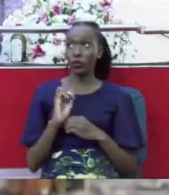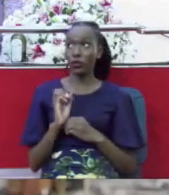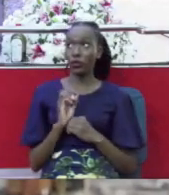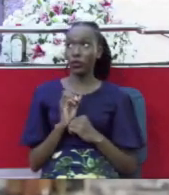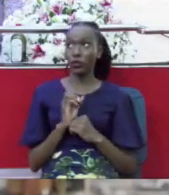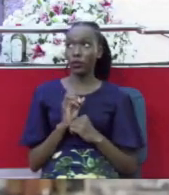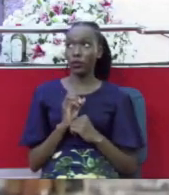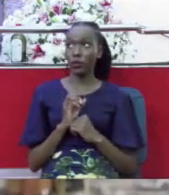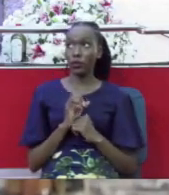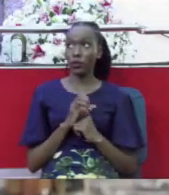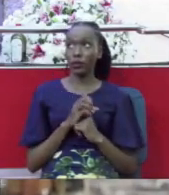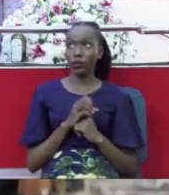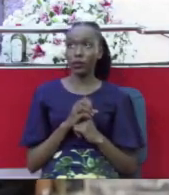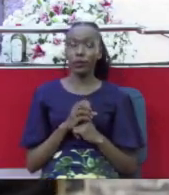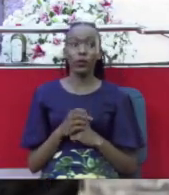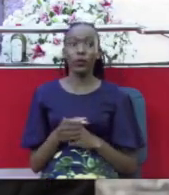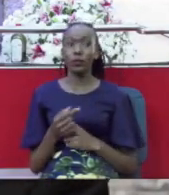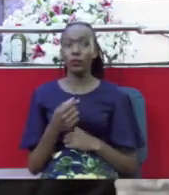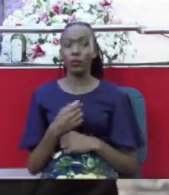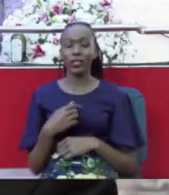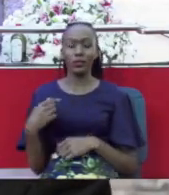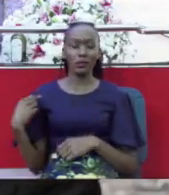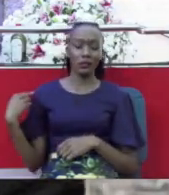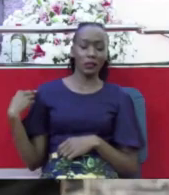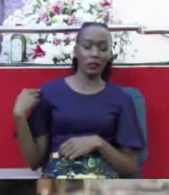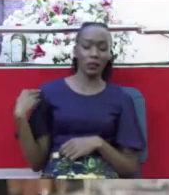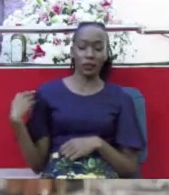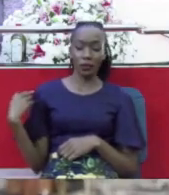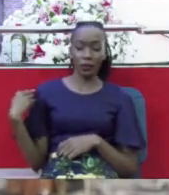am seriously disturbed. Hiyo kinanisumbua sana.